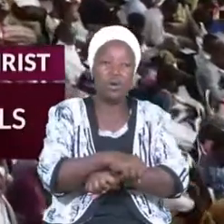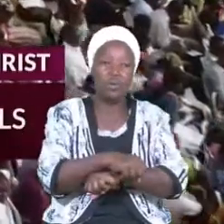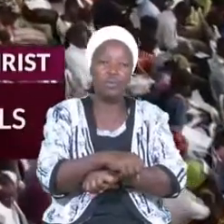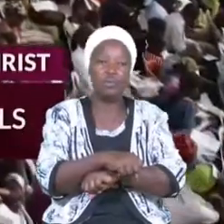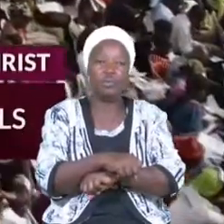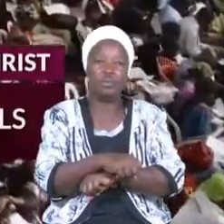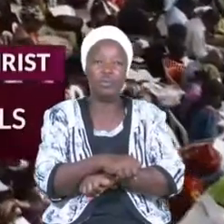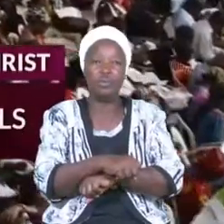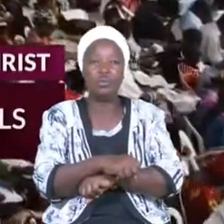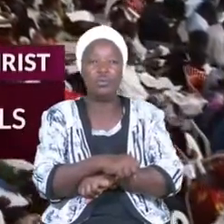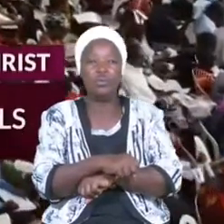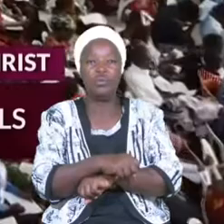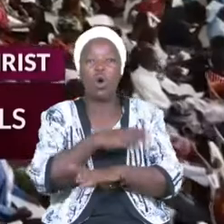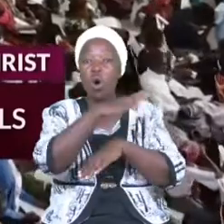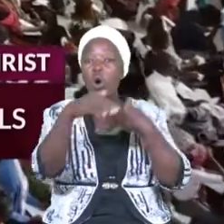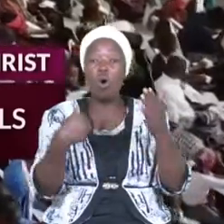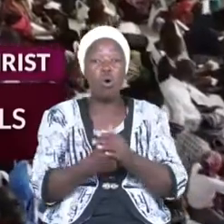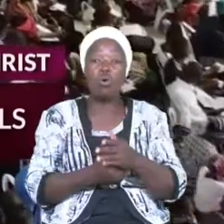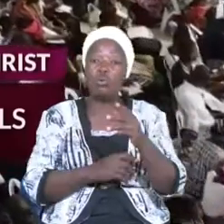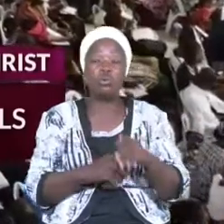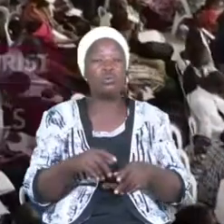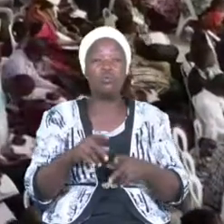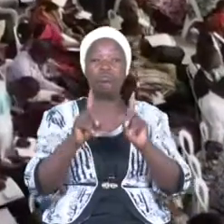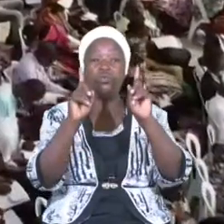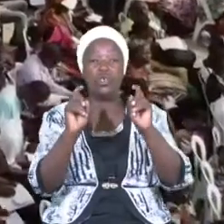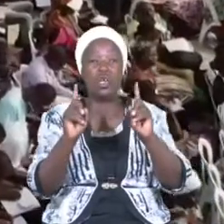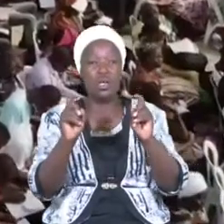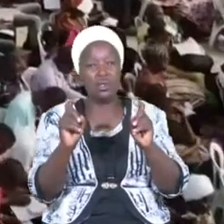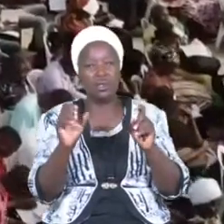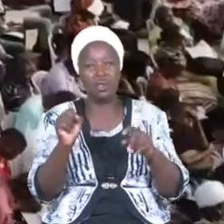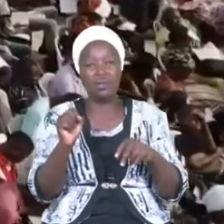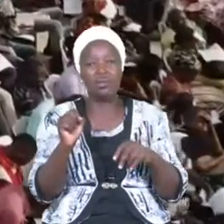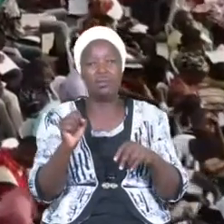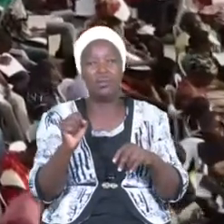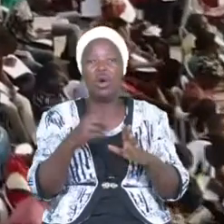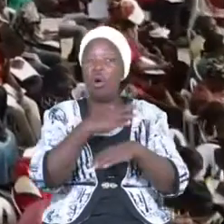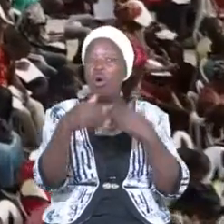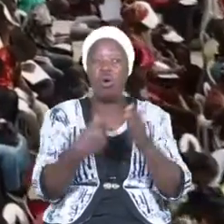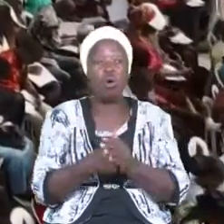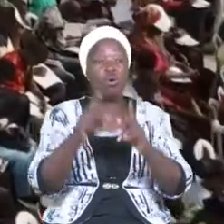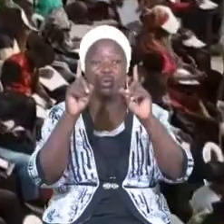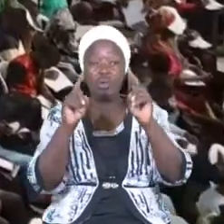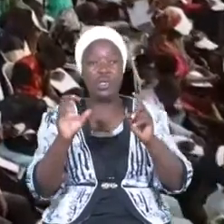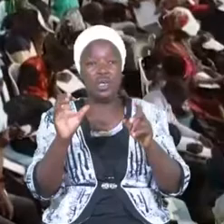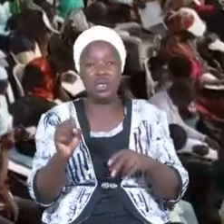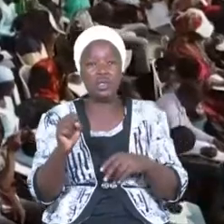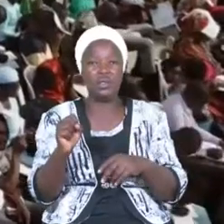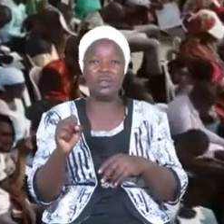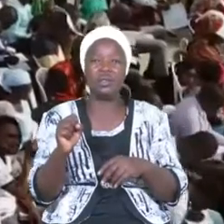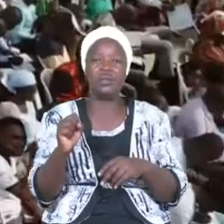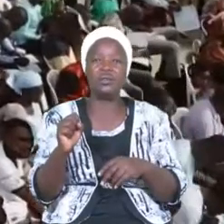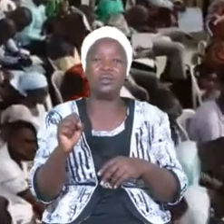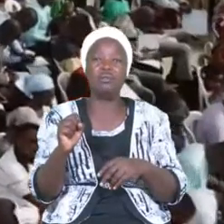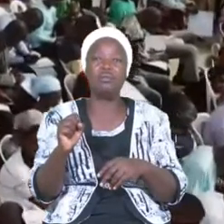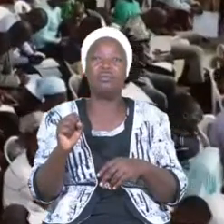trials. Contending trials. Contending trials. What kind of